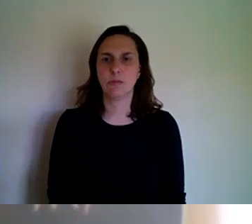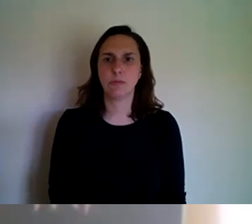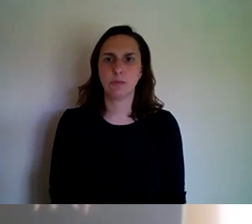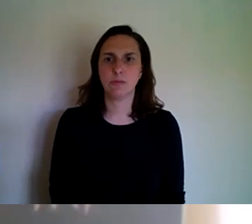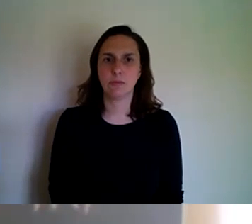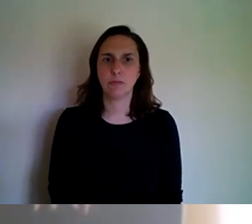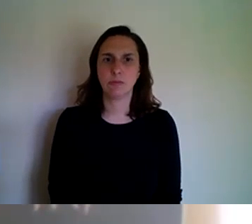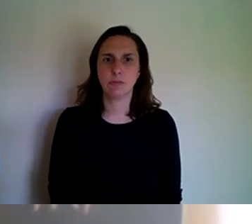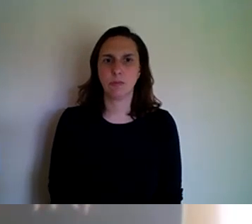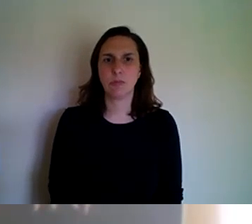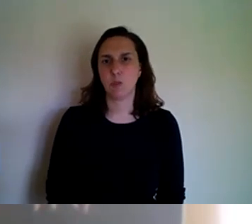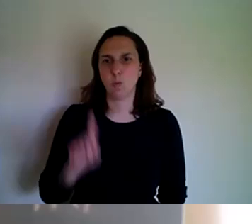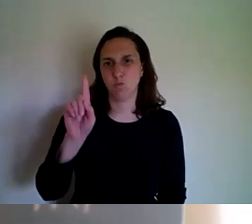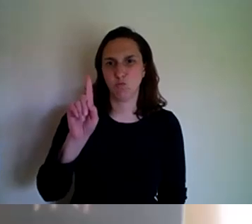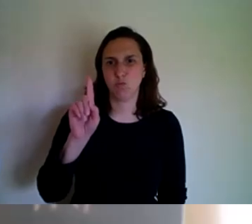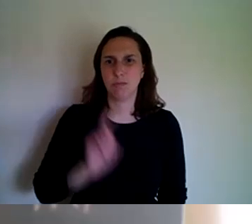Two seconds here.